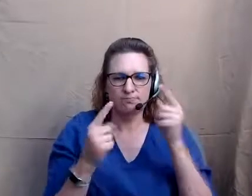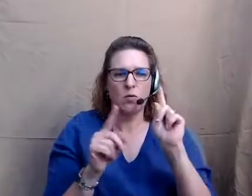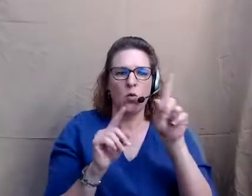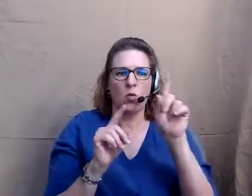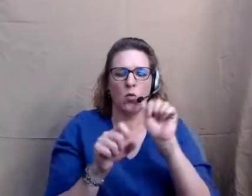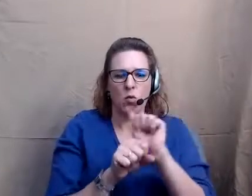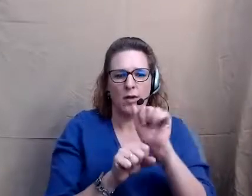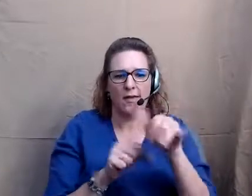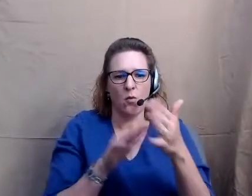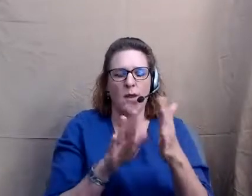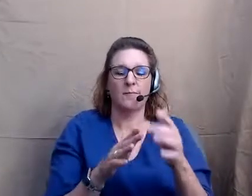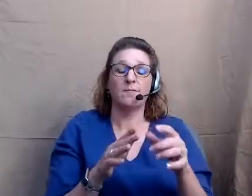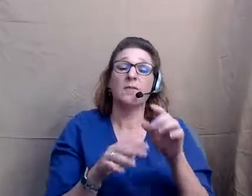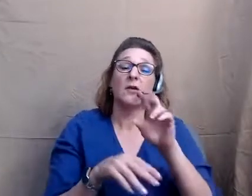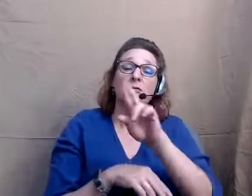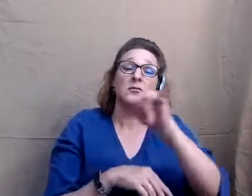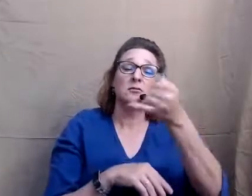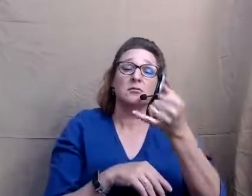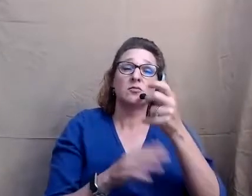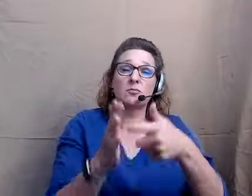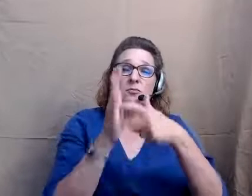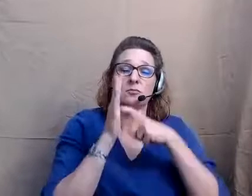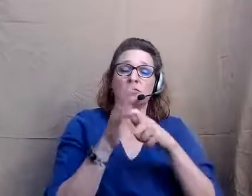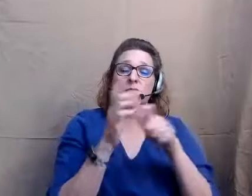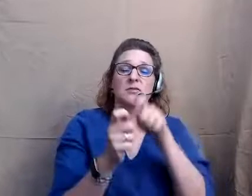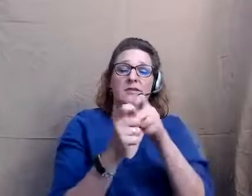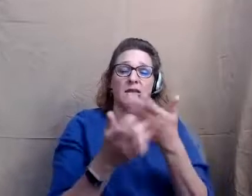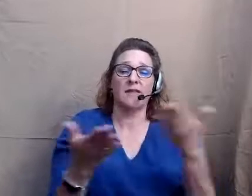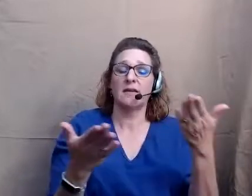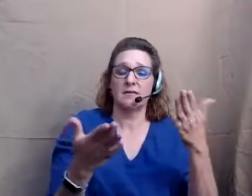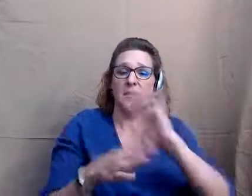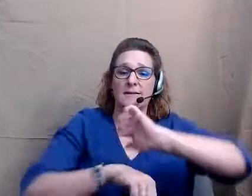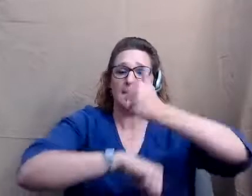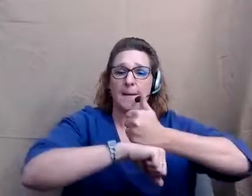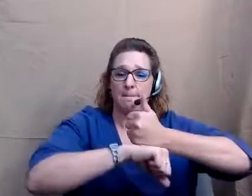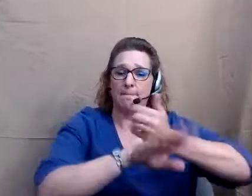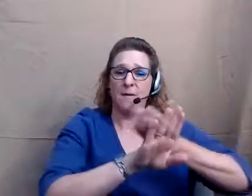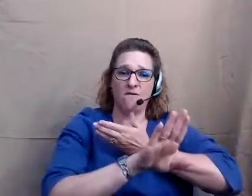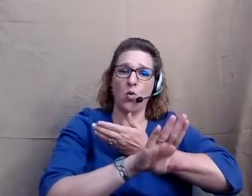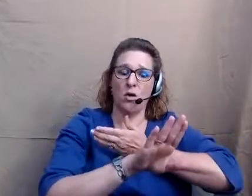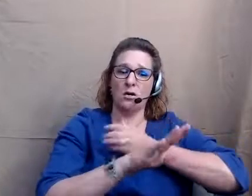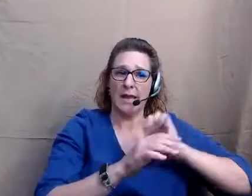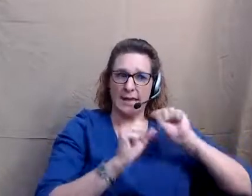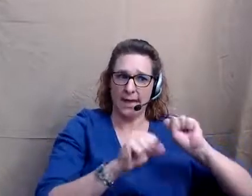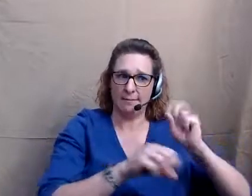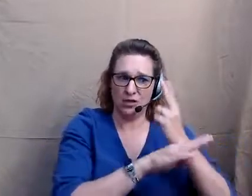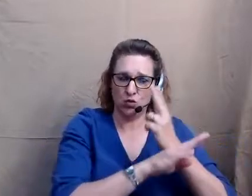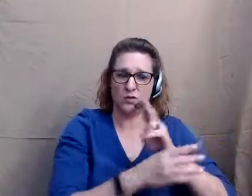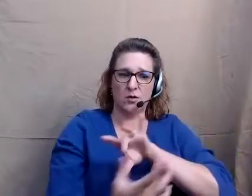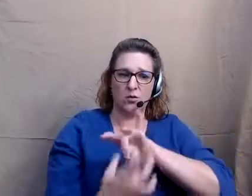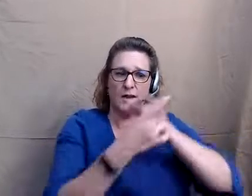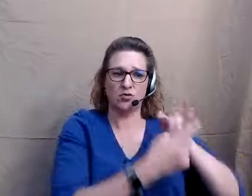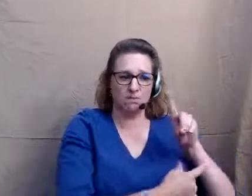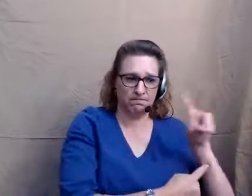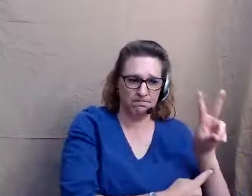requires certain things to be in place before it should go forward, in my opinion, in the context of intimate partner violence. One of those things is